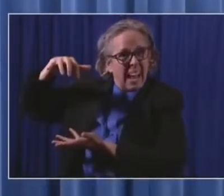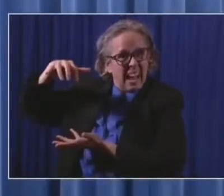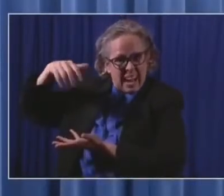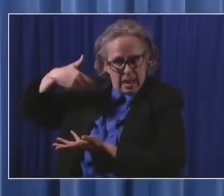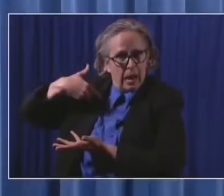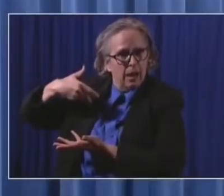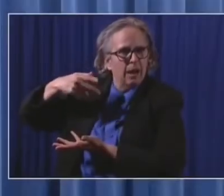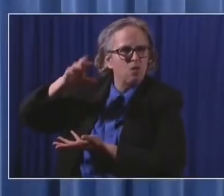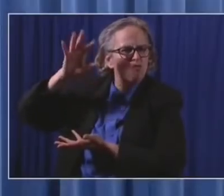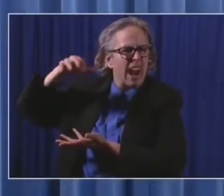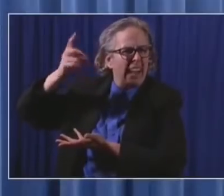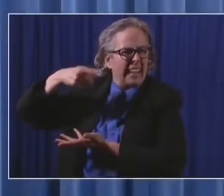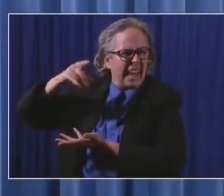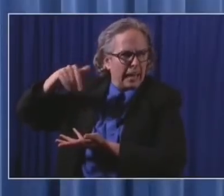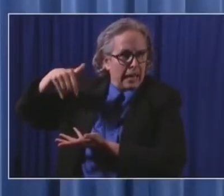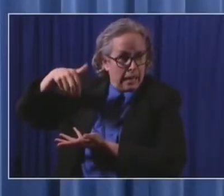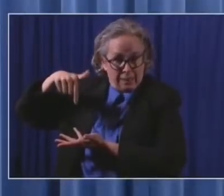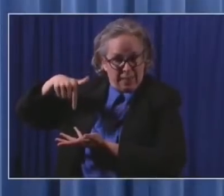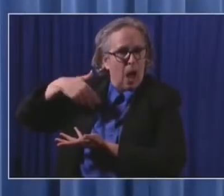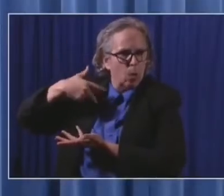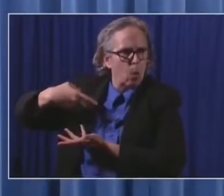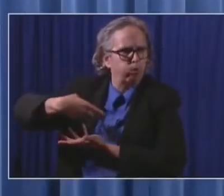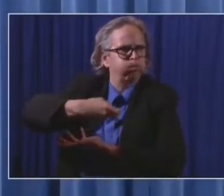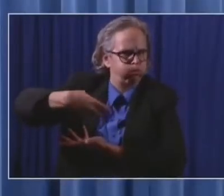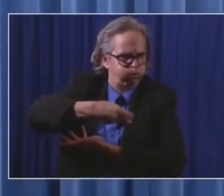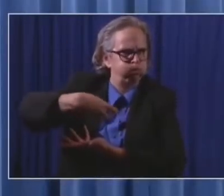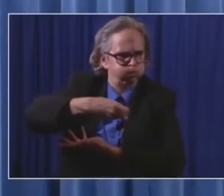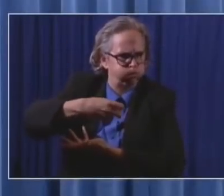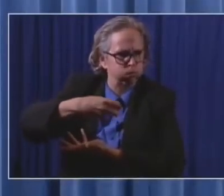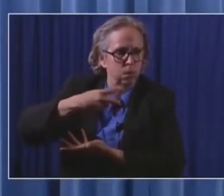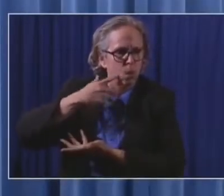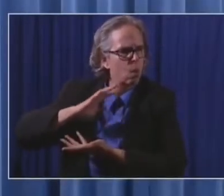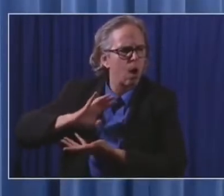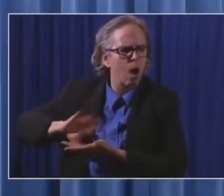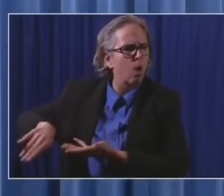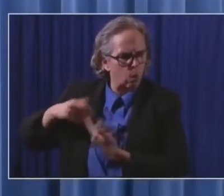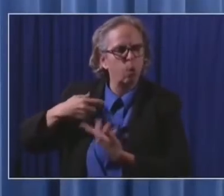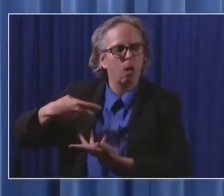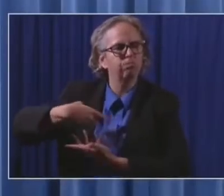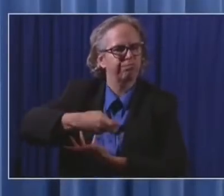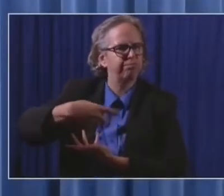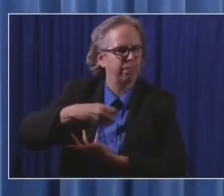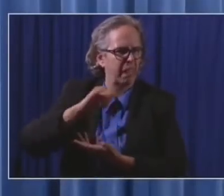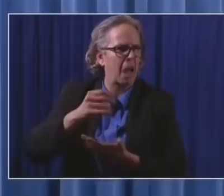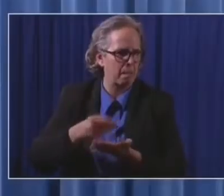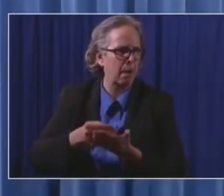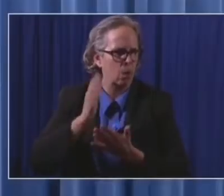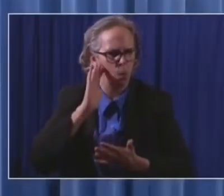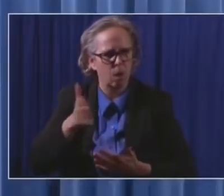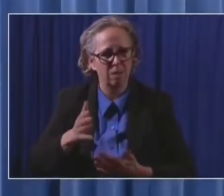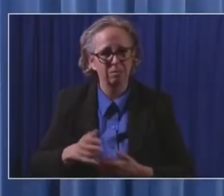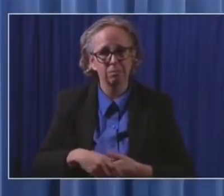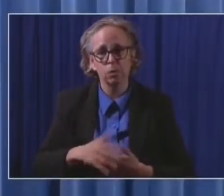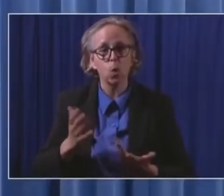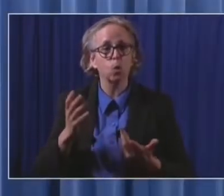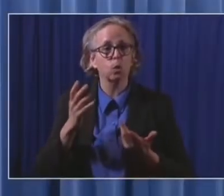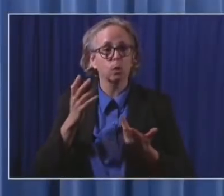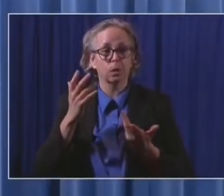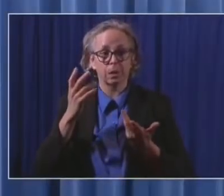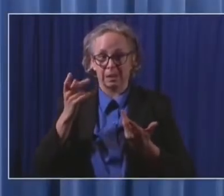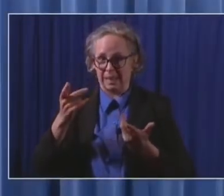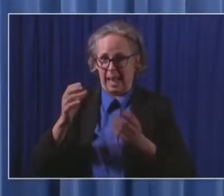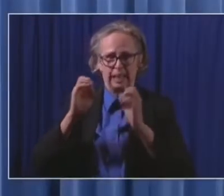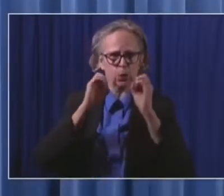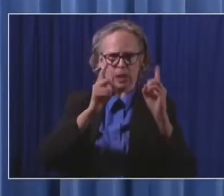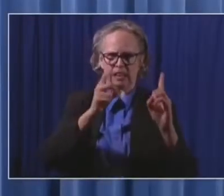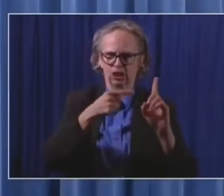fiscal year we will use a significant amount of the rainy day fund. So no one should think that we are not going to use that.